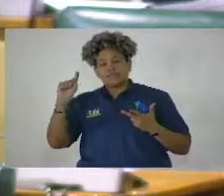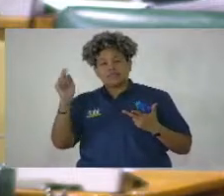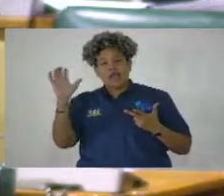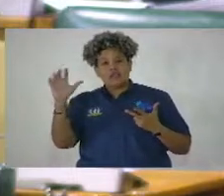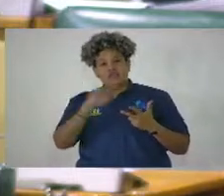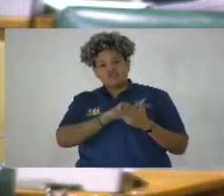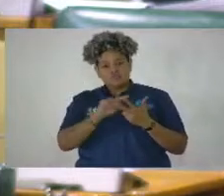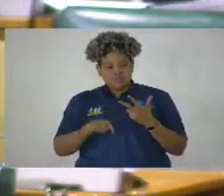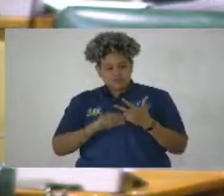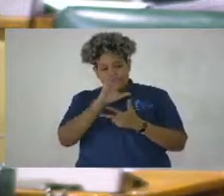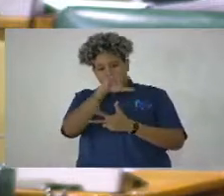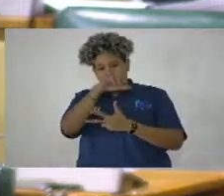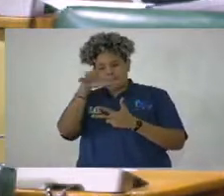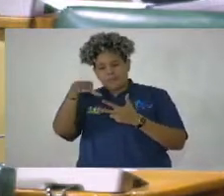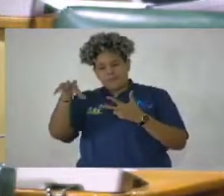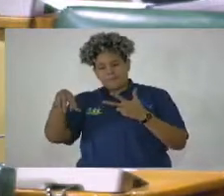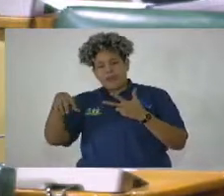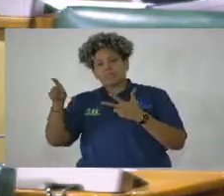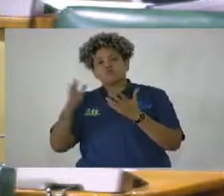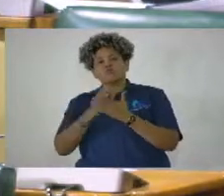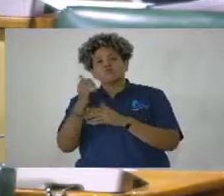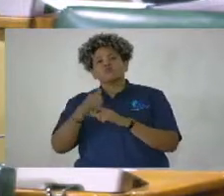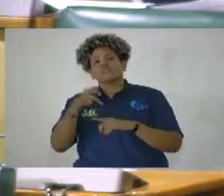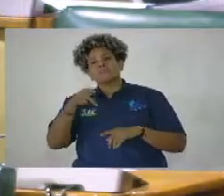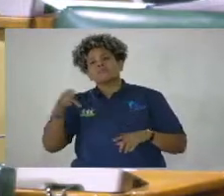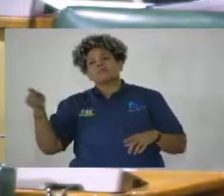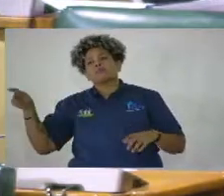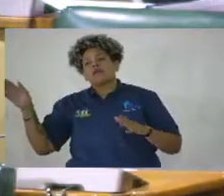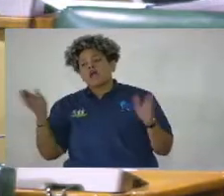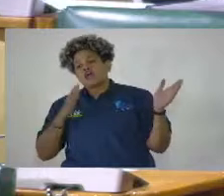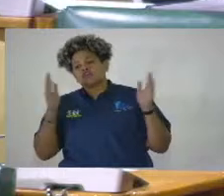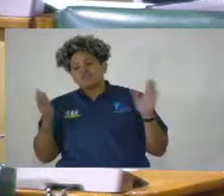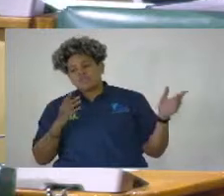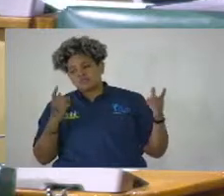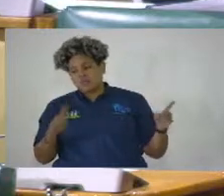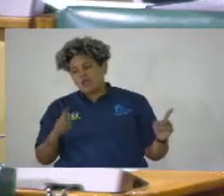Catherine via PPP arrangements.